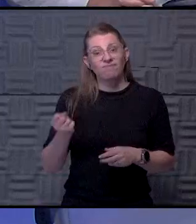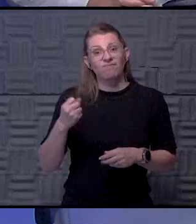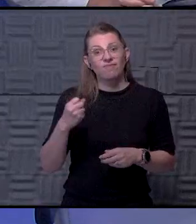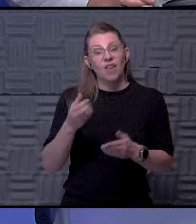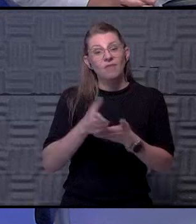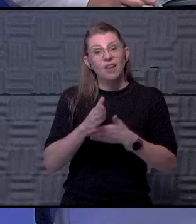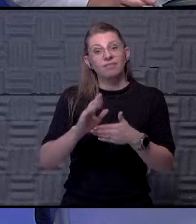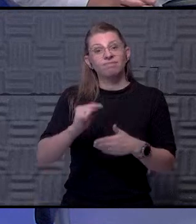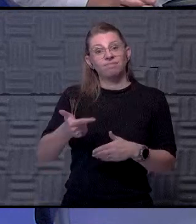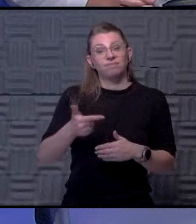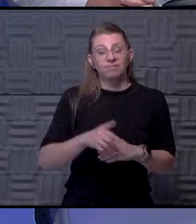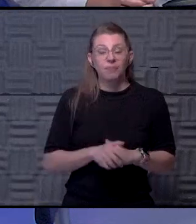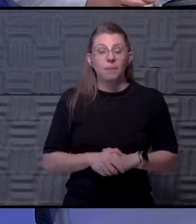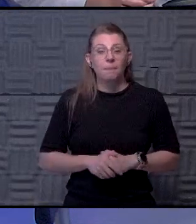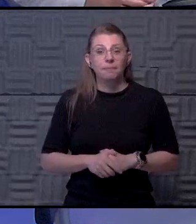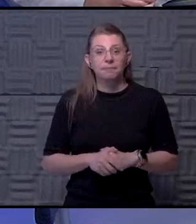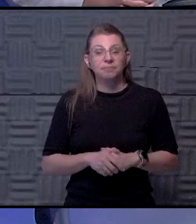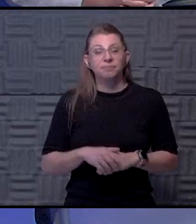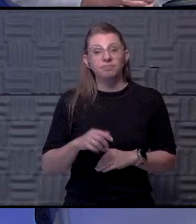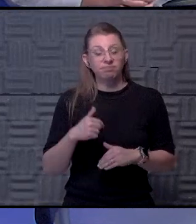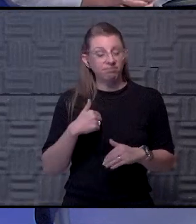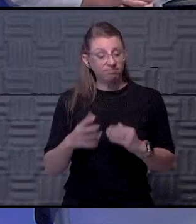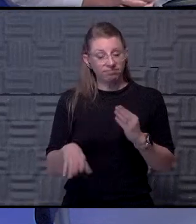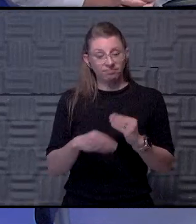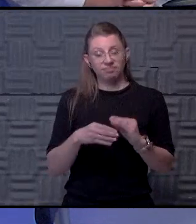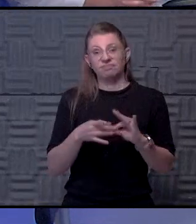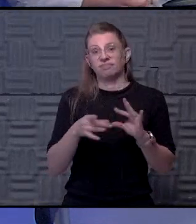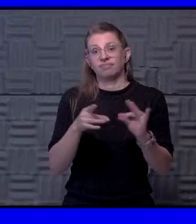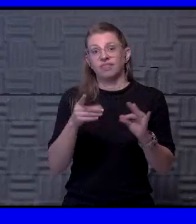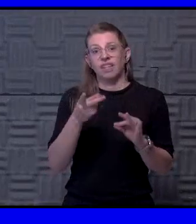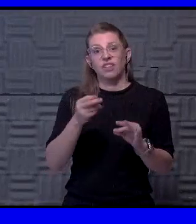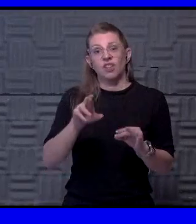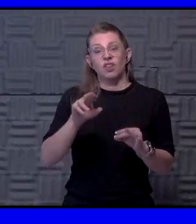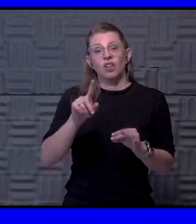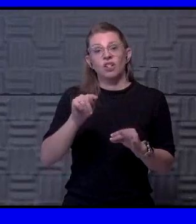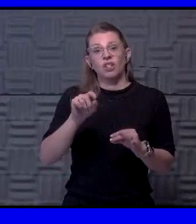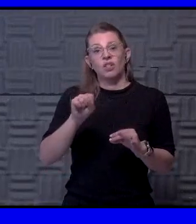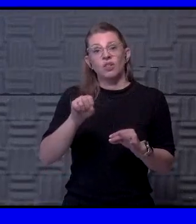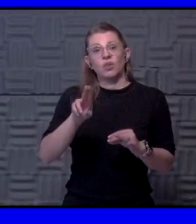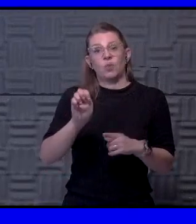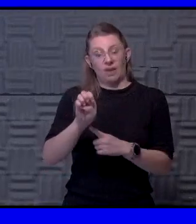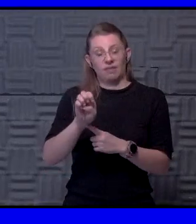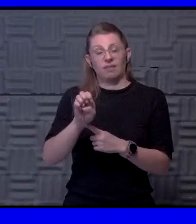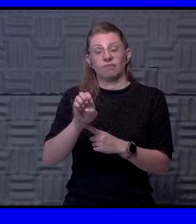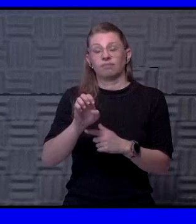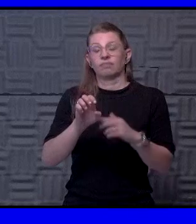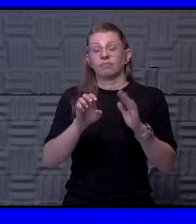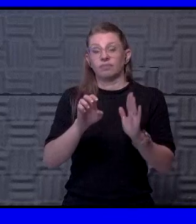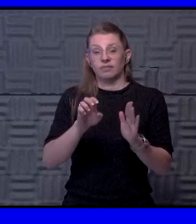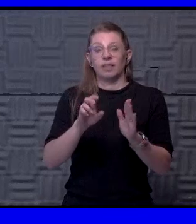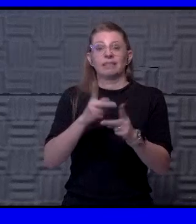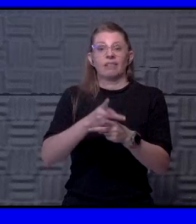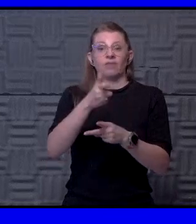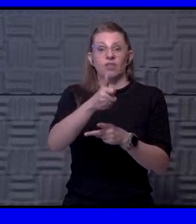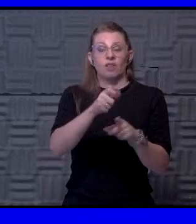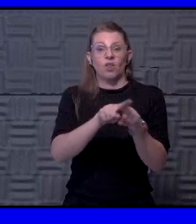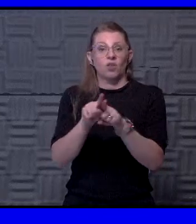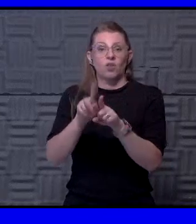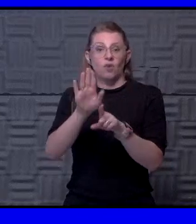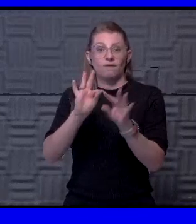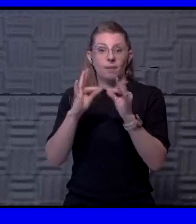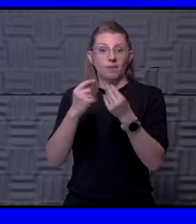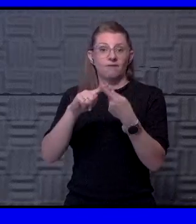Yeah. All right, Hawk. Yeah, I'd just like to echo what Dr. Sue said. Take care of yourself and your loved ones. Make sure you're making